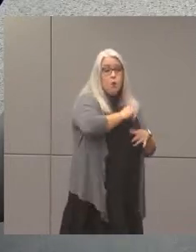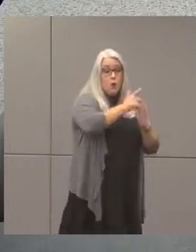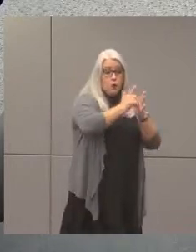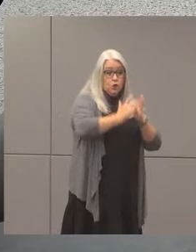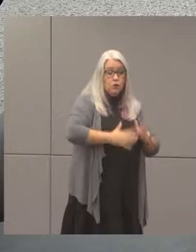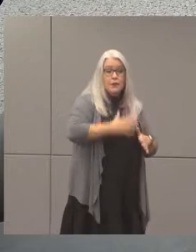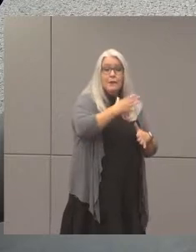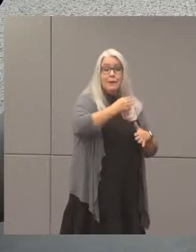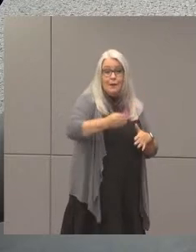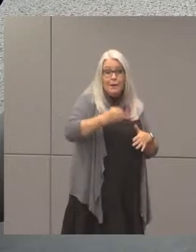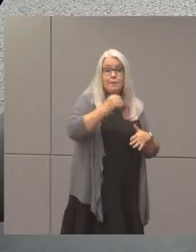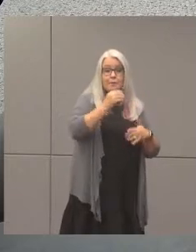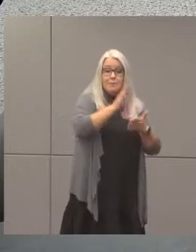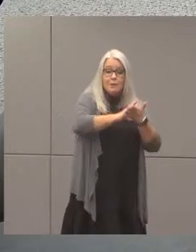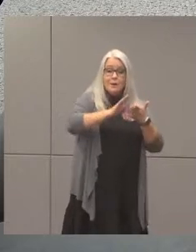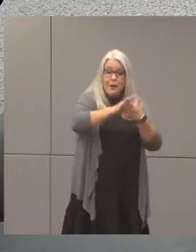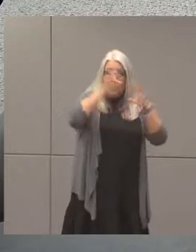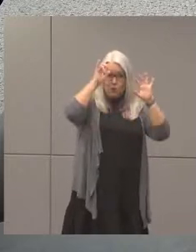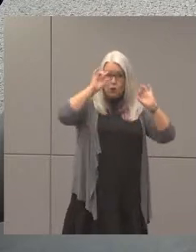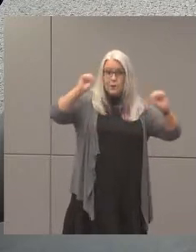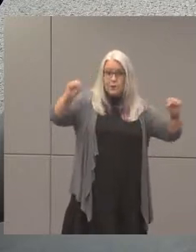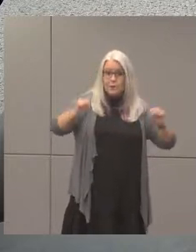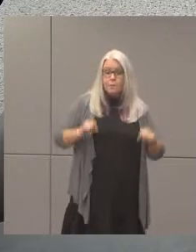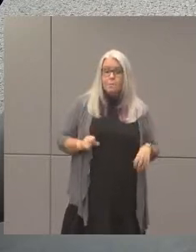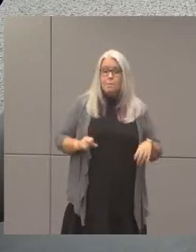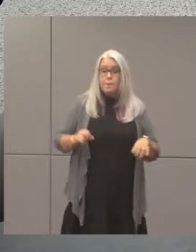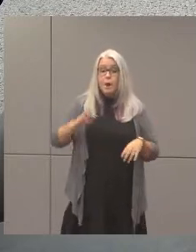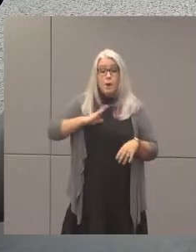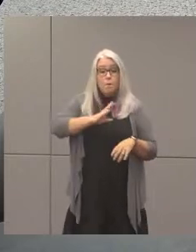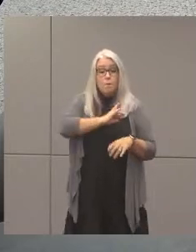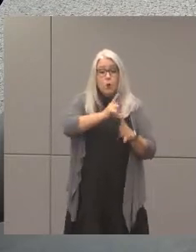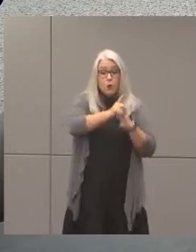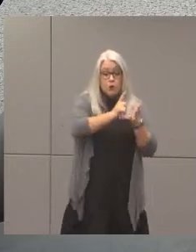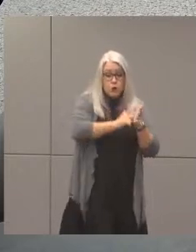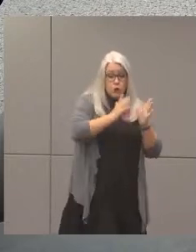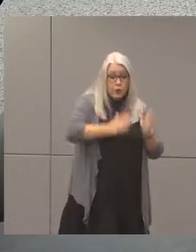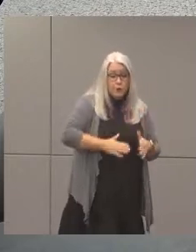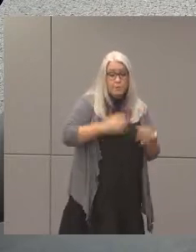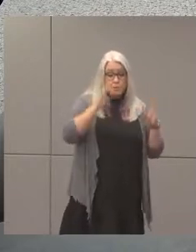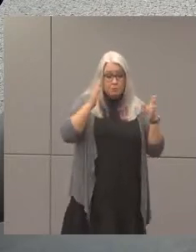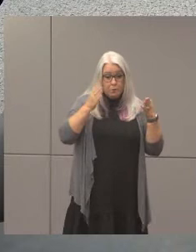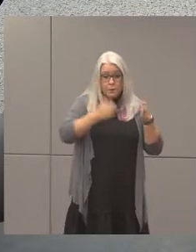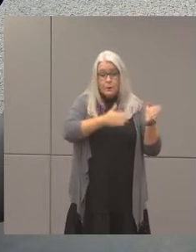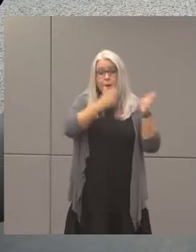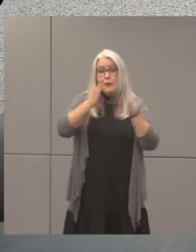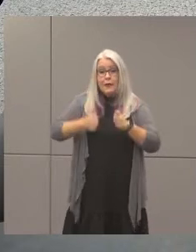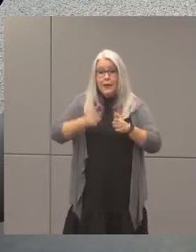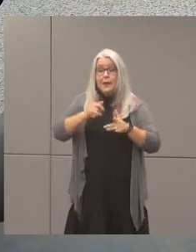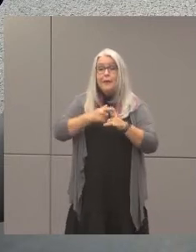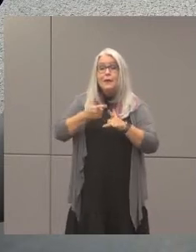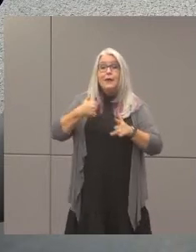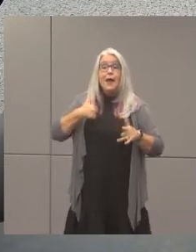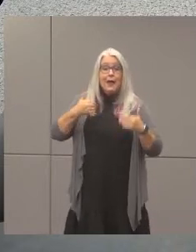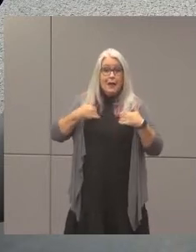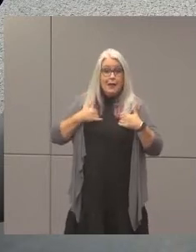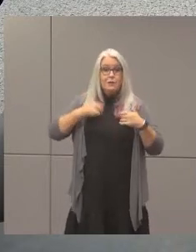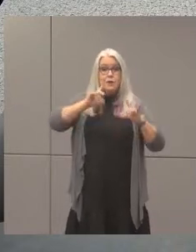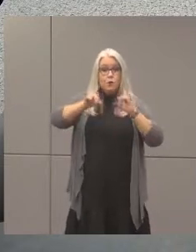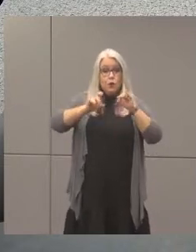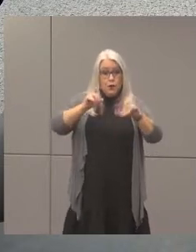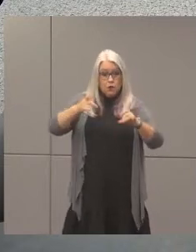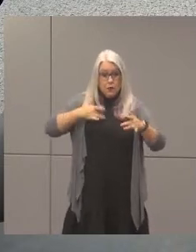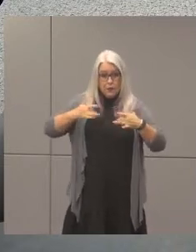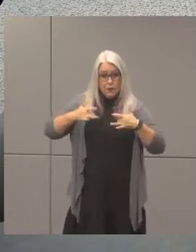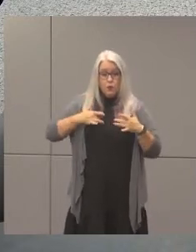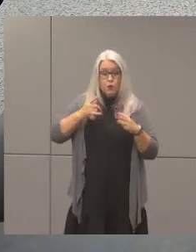current meeting before this dealt with the board attorney, your special meeting dealt with the board attorney, and I have some questions and concerns